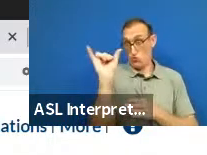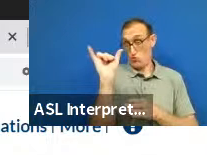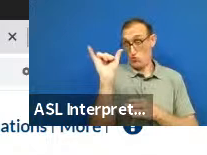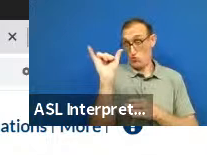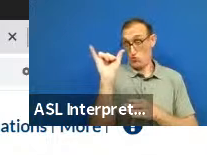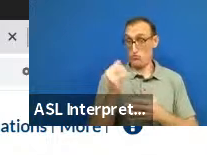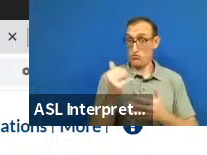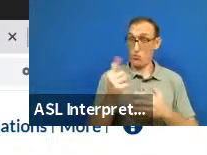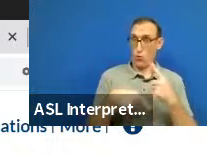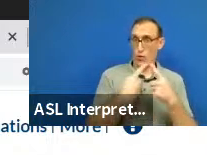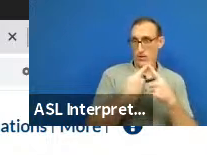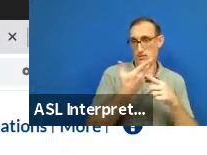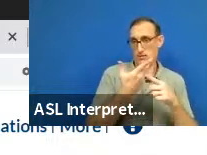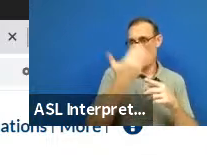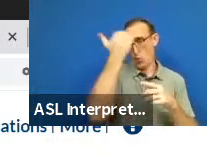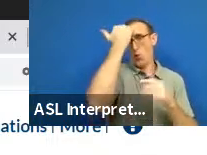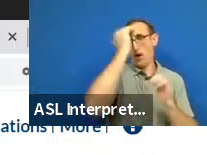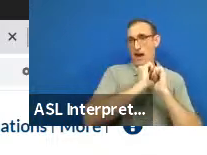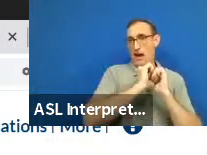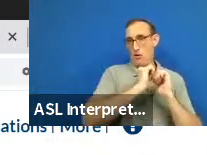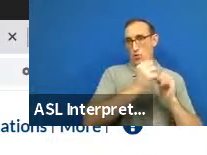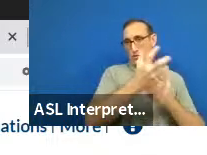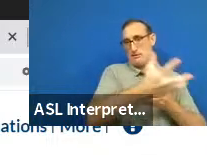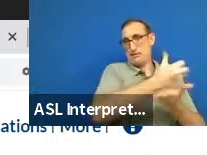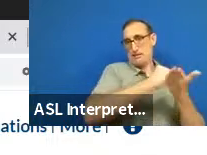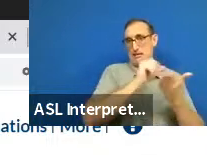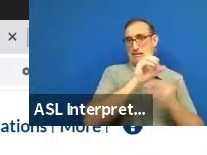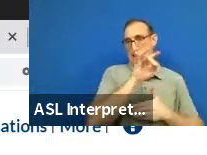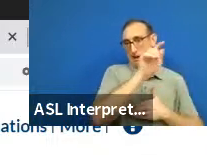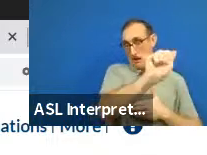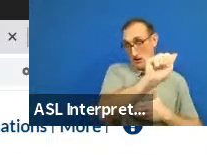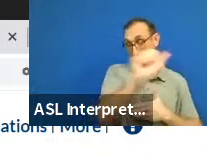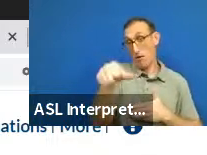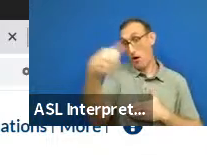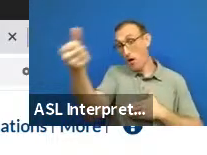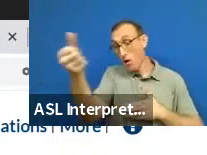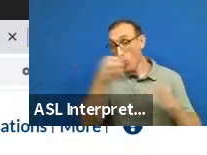that. And then there may be other ways in which we can assess